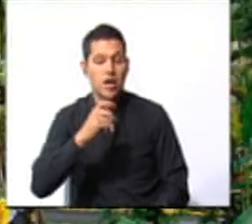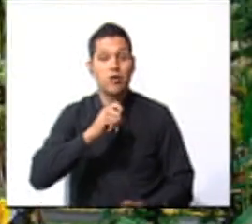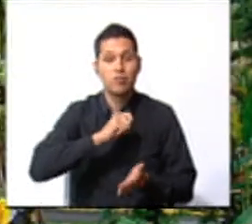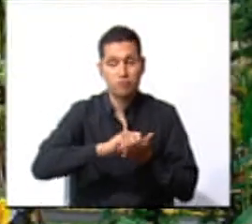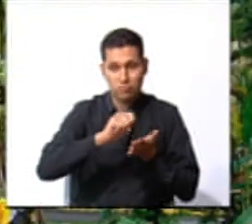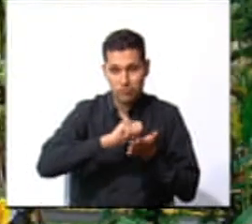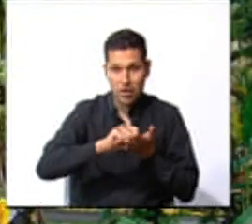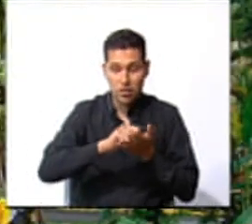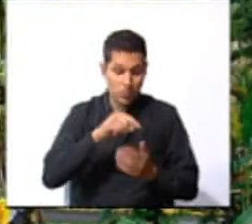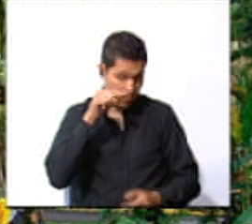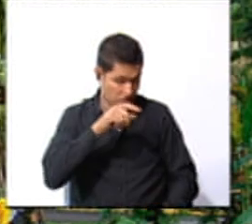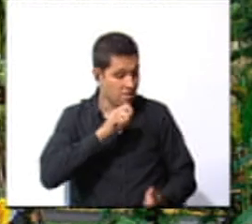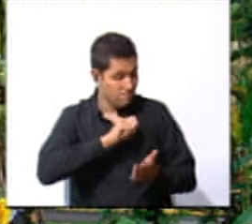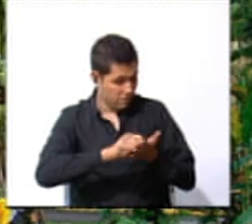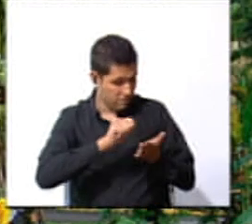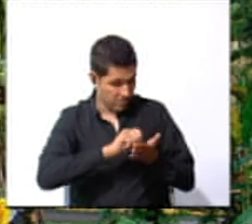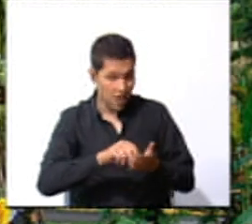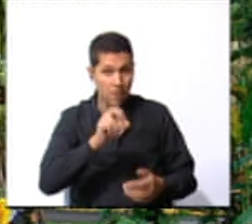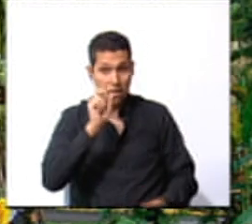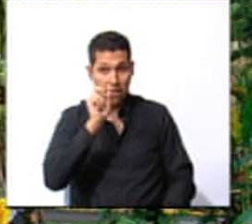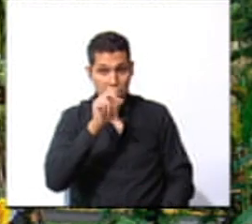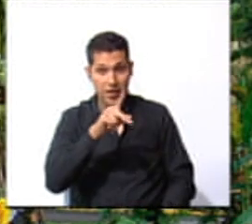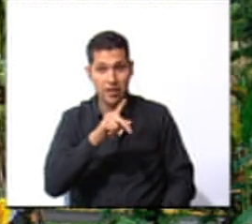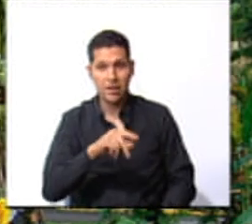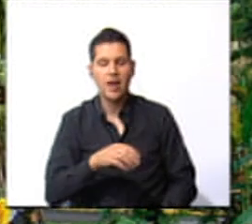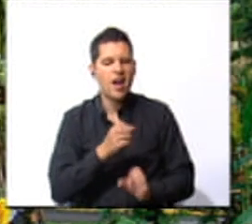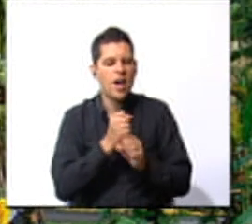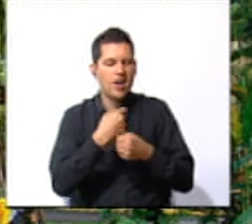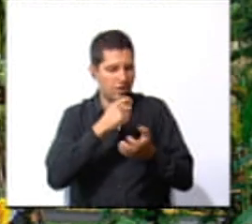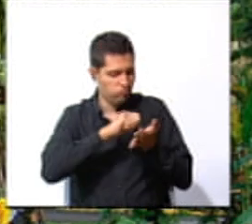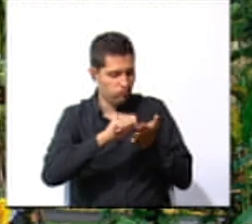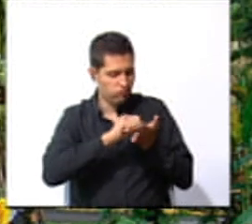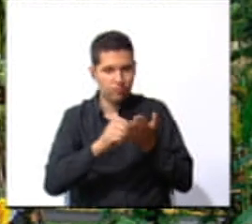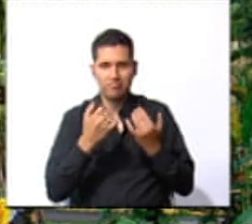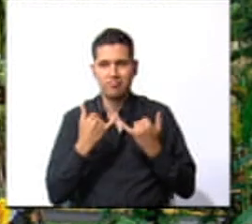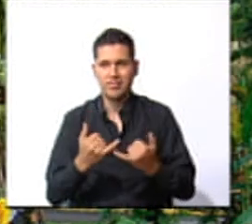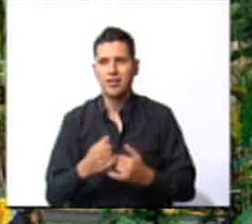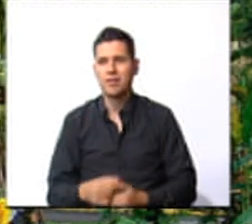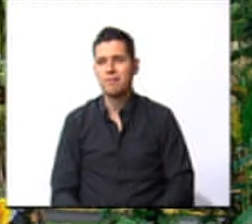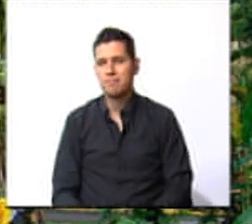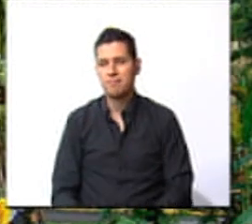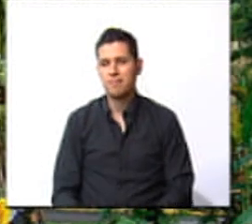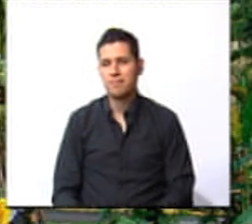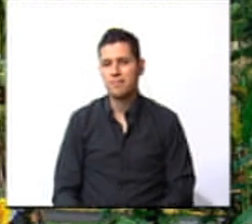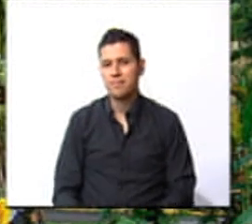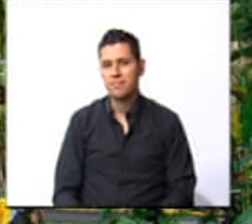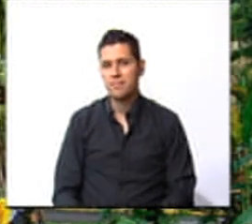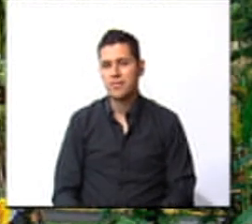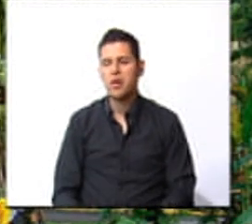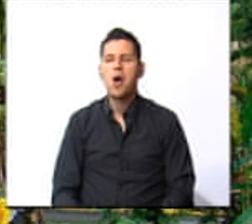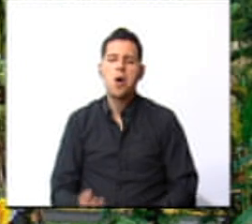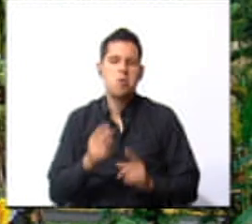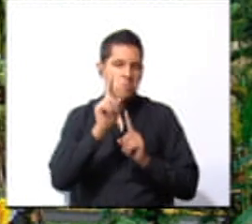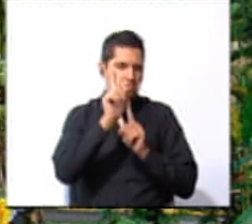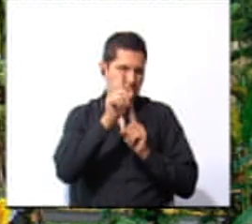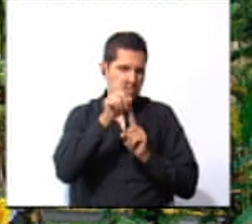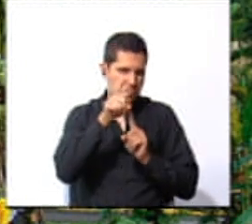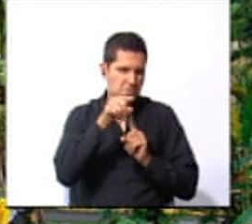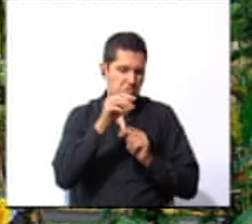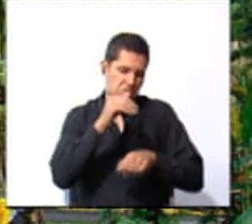Andres, write your text. I give you some minutes.